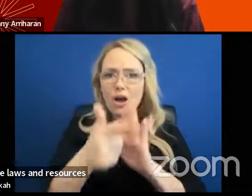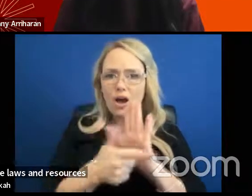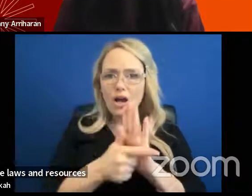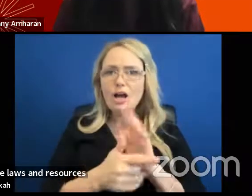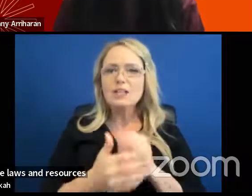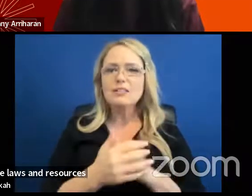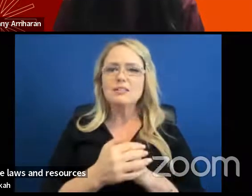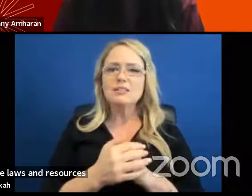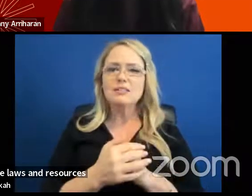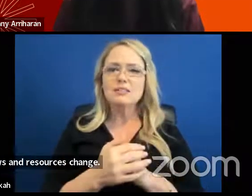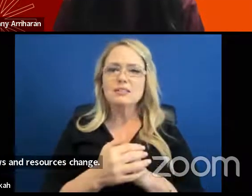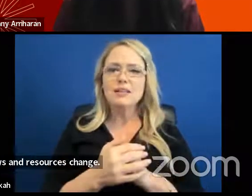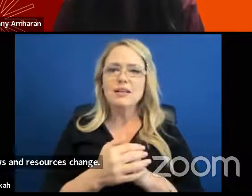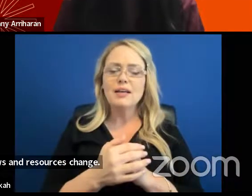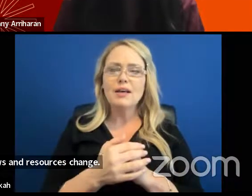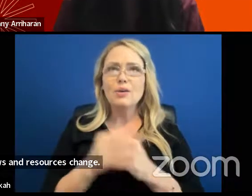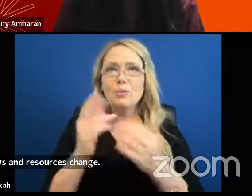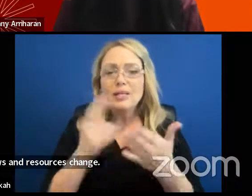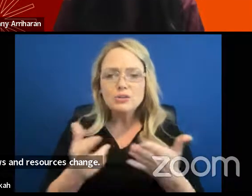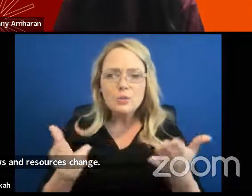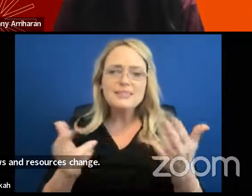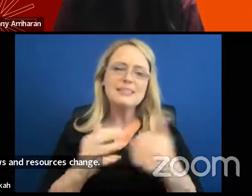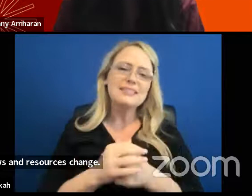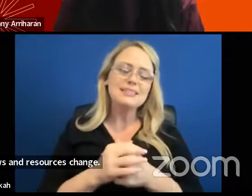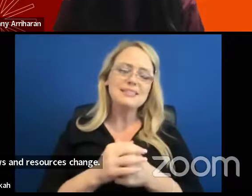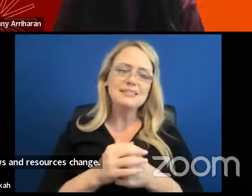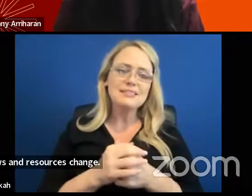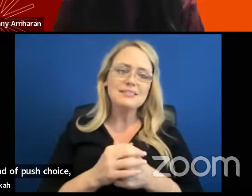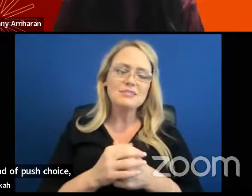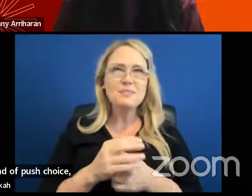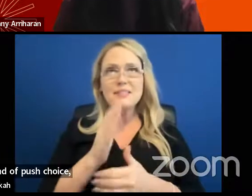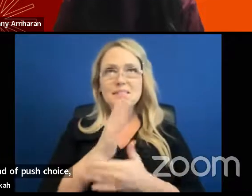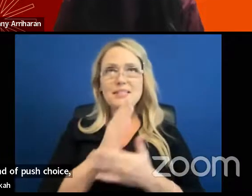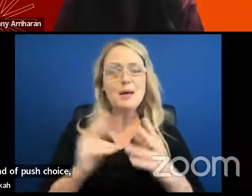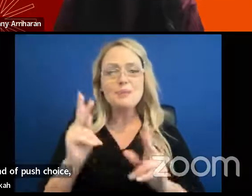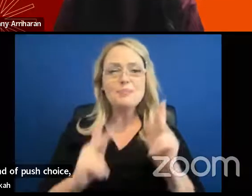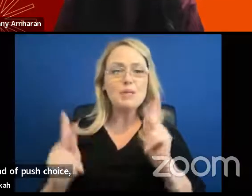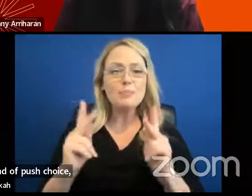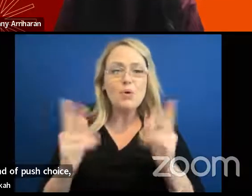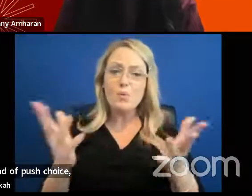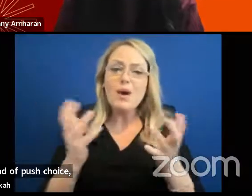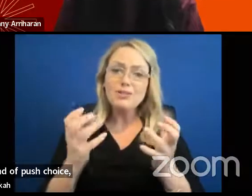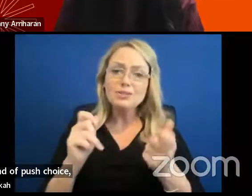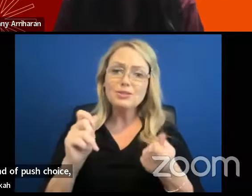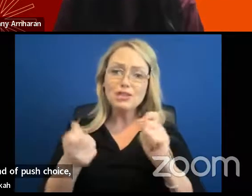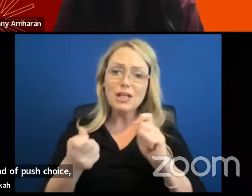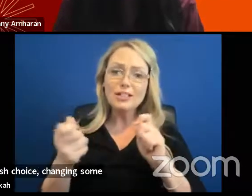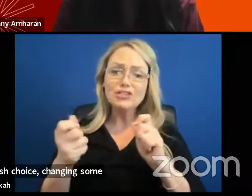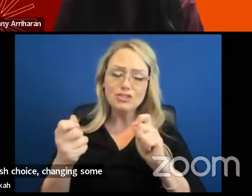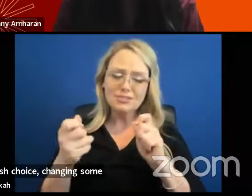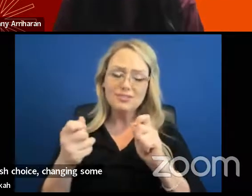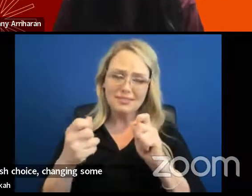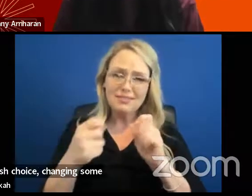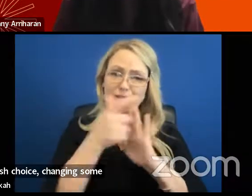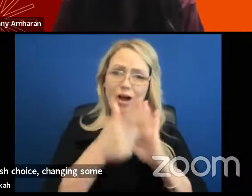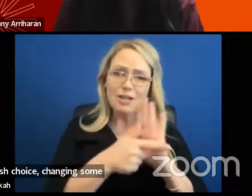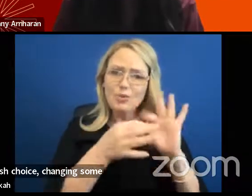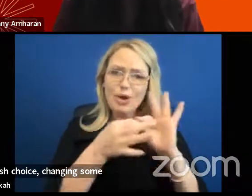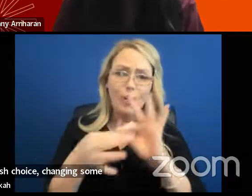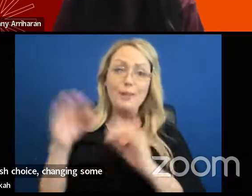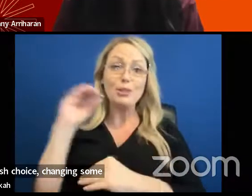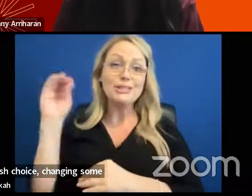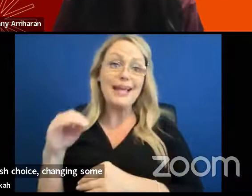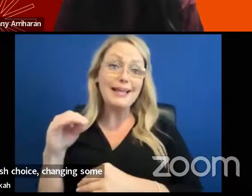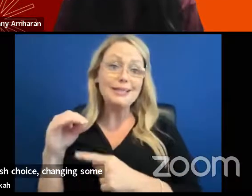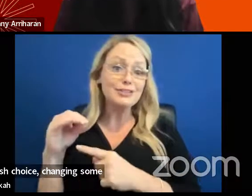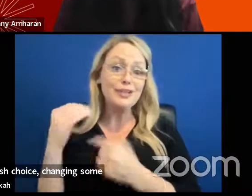them kind of pushed towards changing some of those laws around who gets to be a part of the tribes and who doesn't. And the